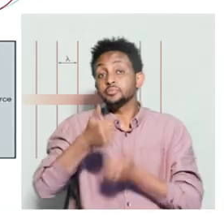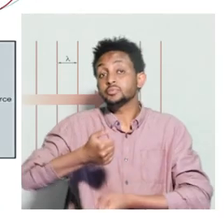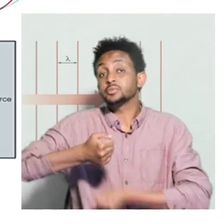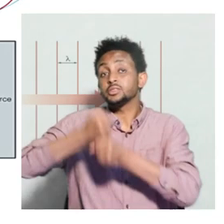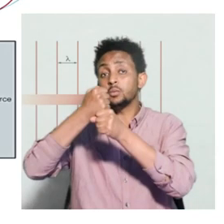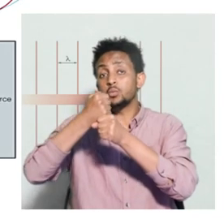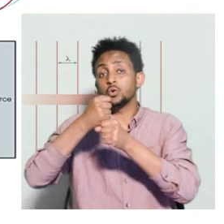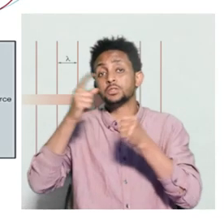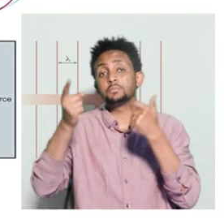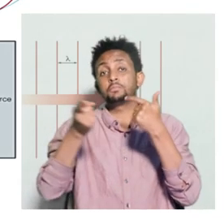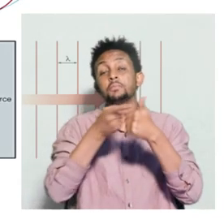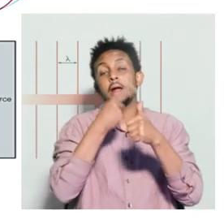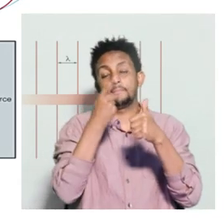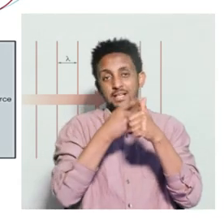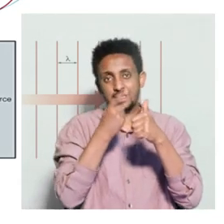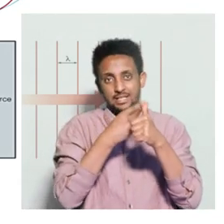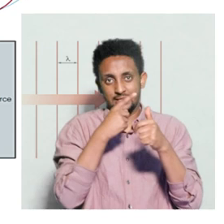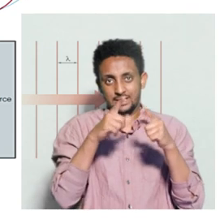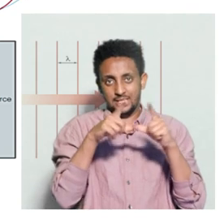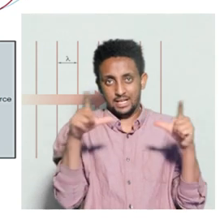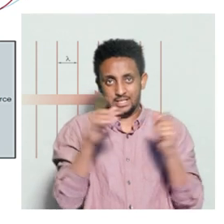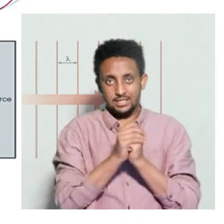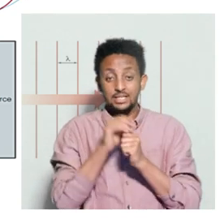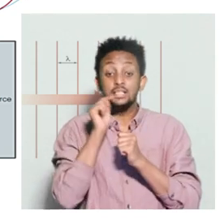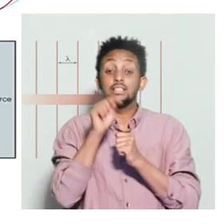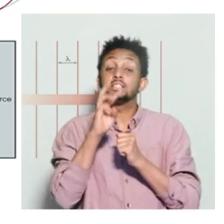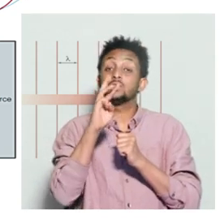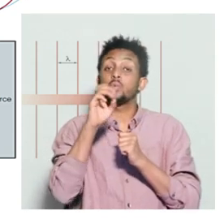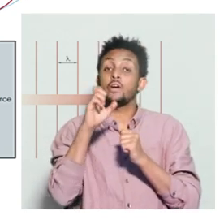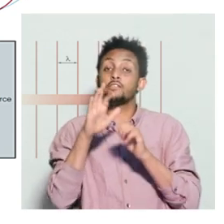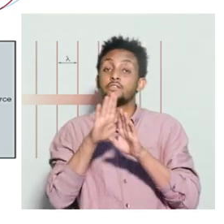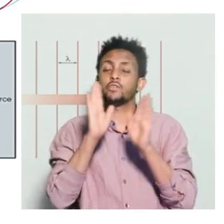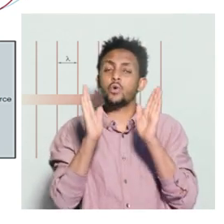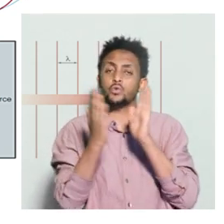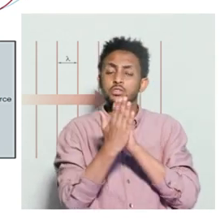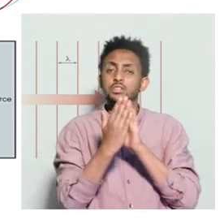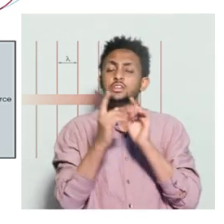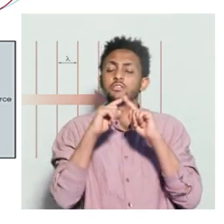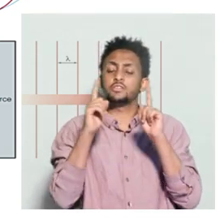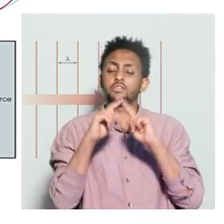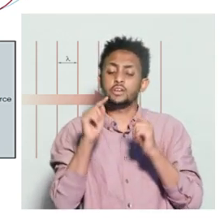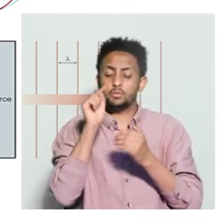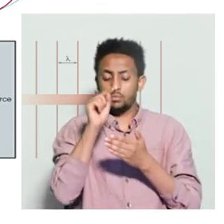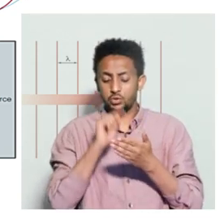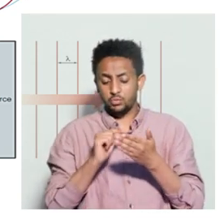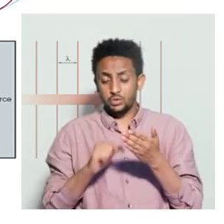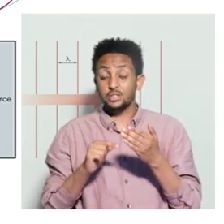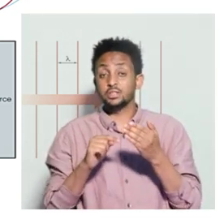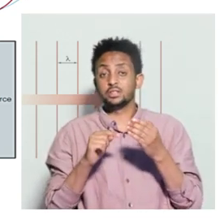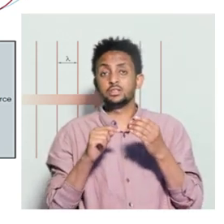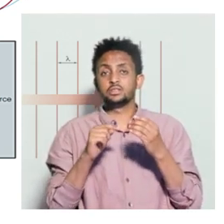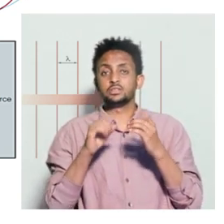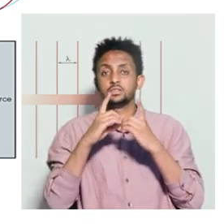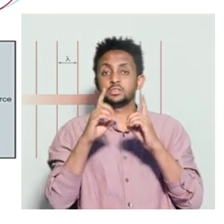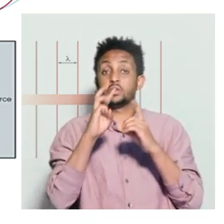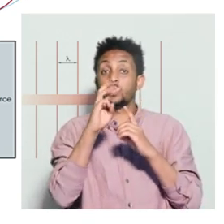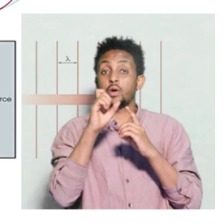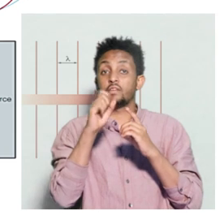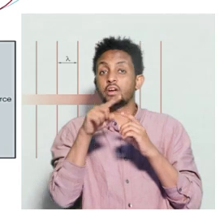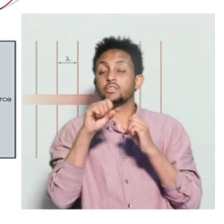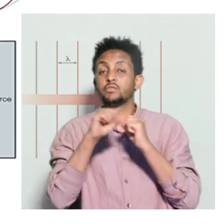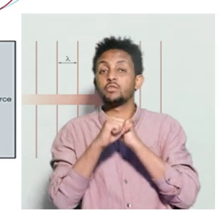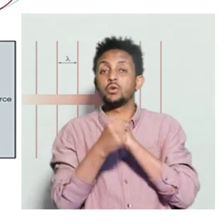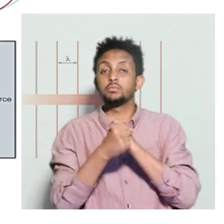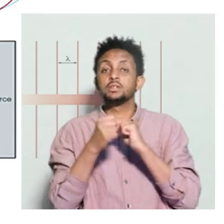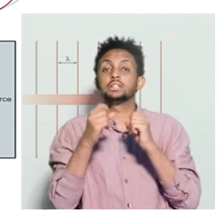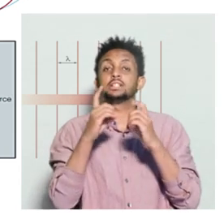have a primary wavefront. On this wavefront, we have different points of disturbance. We know that waves are formed due